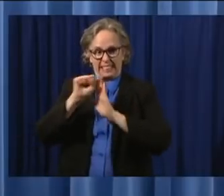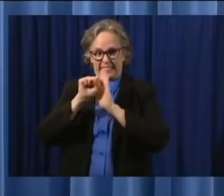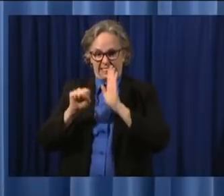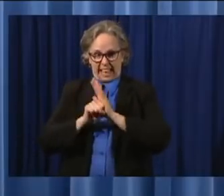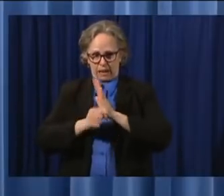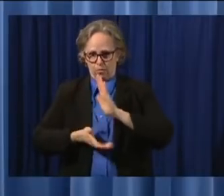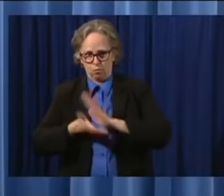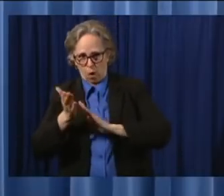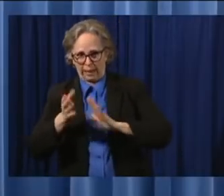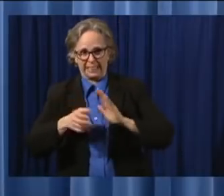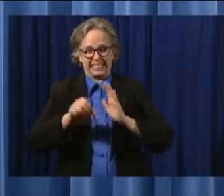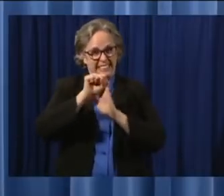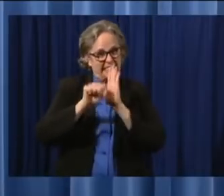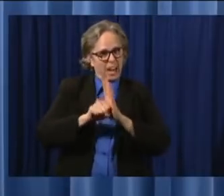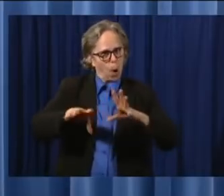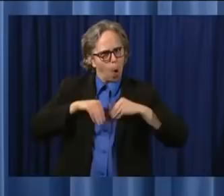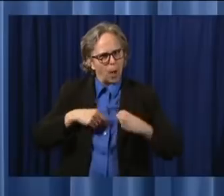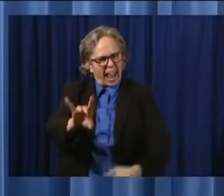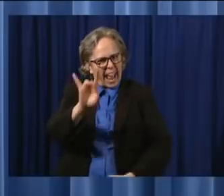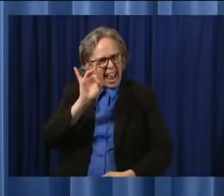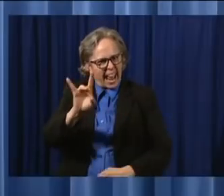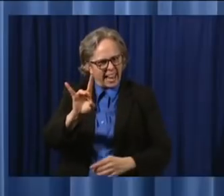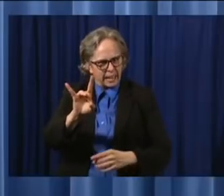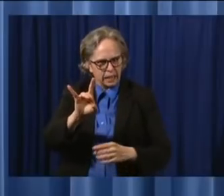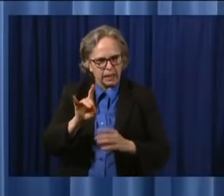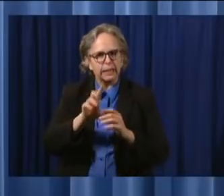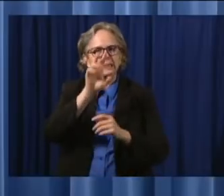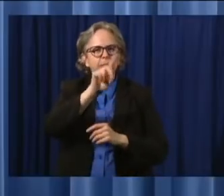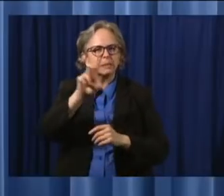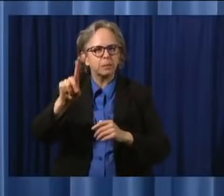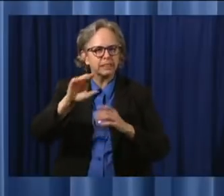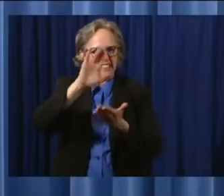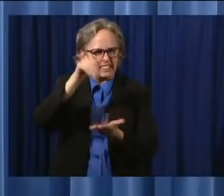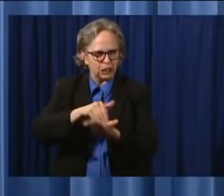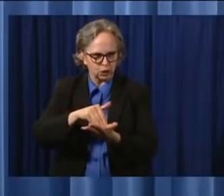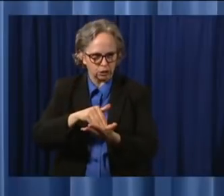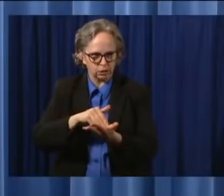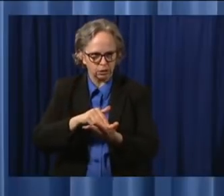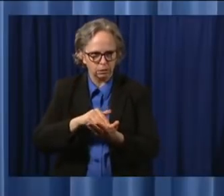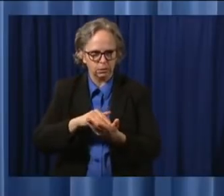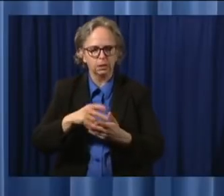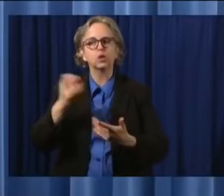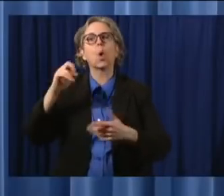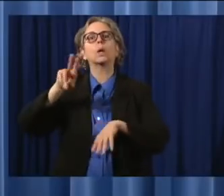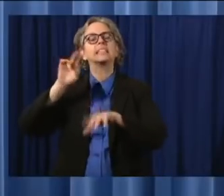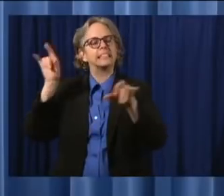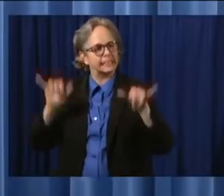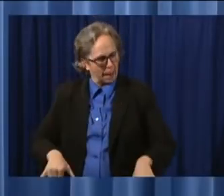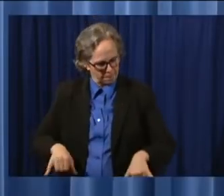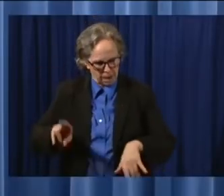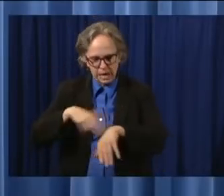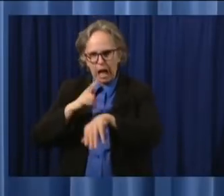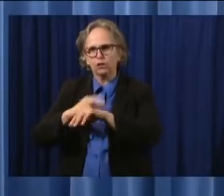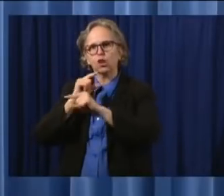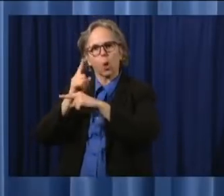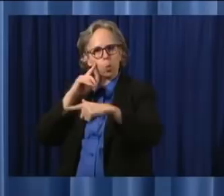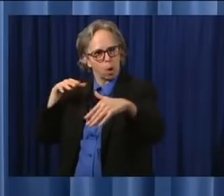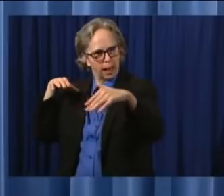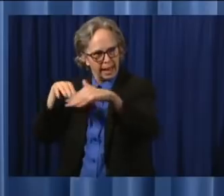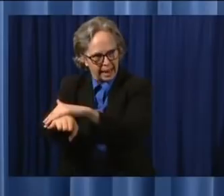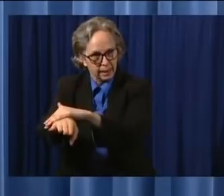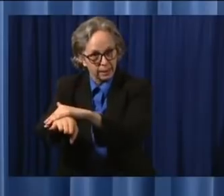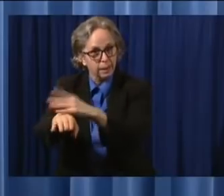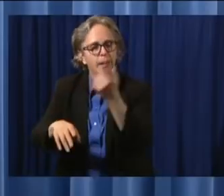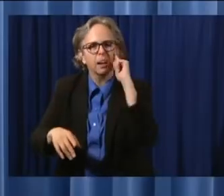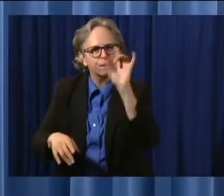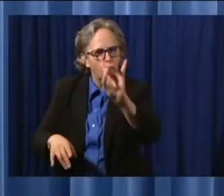staff. And so that is, again, something that will occur this week, and we believe should be, in all